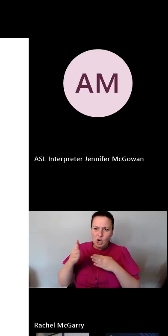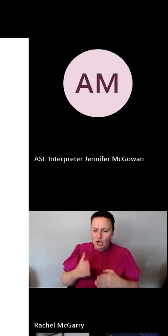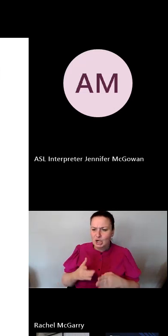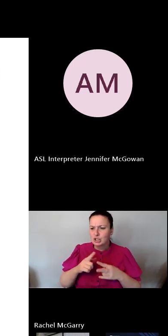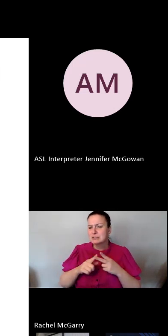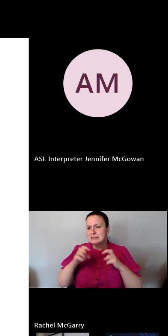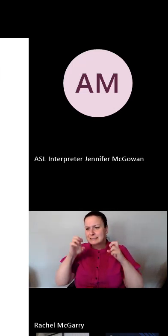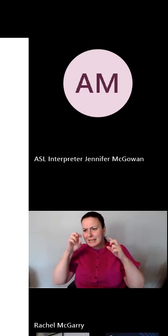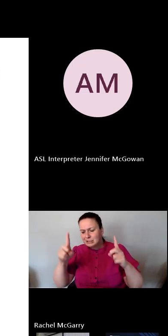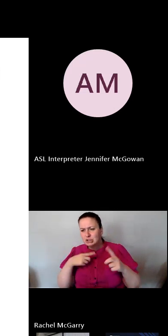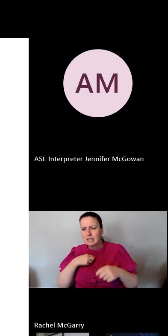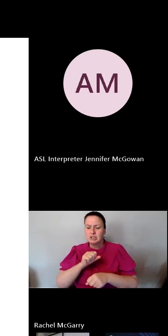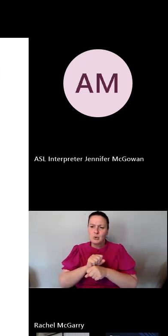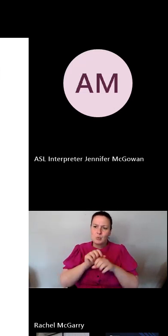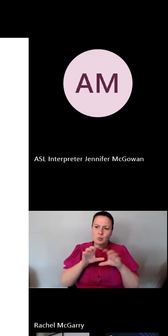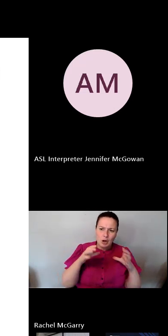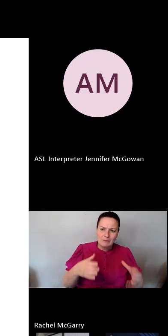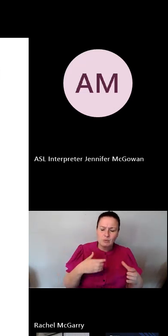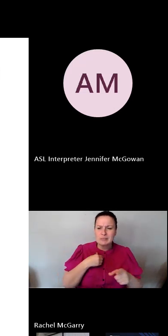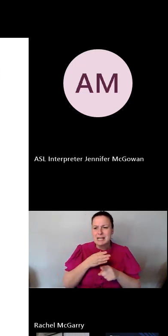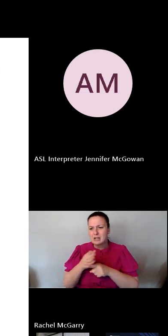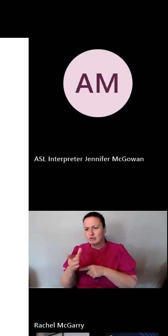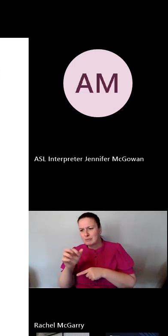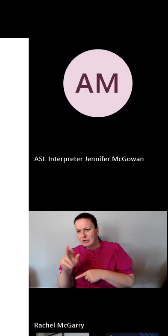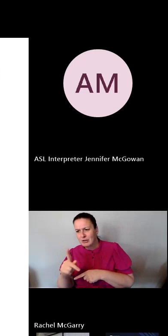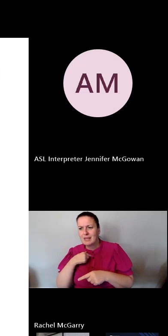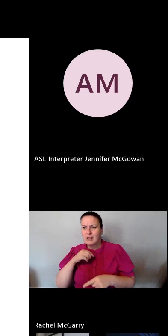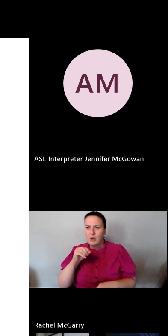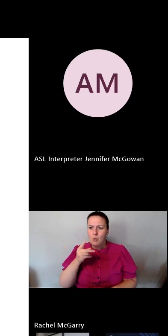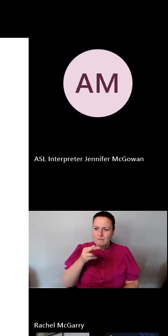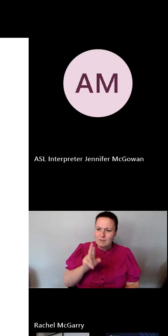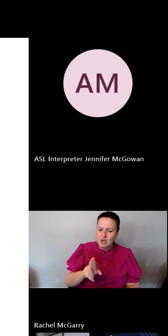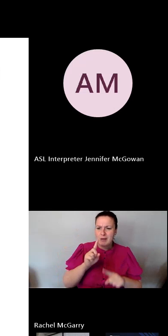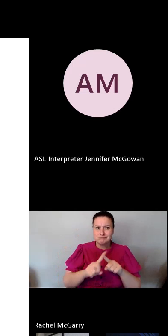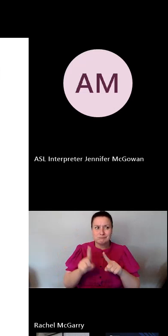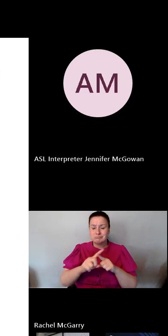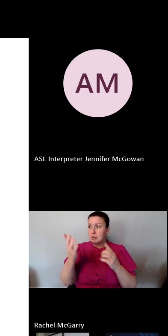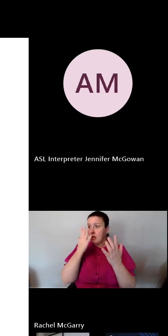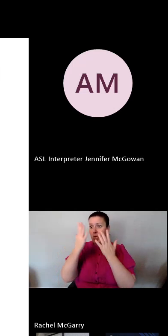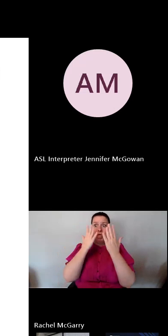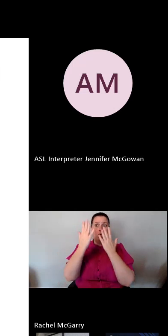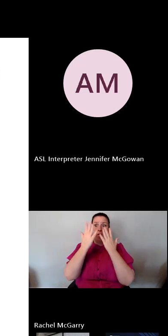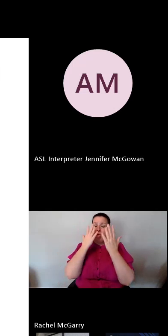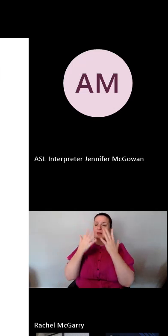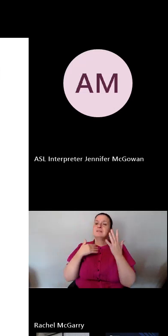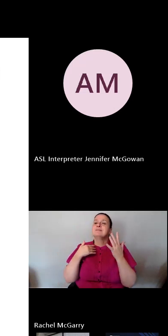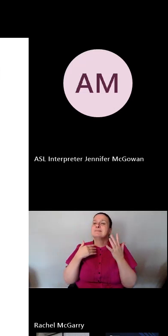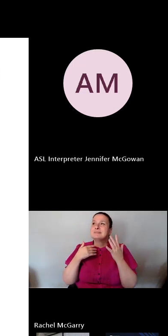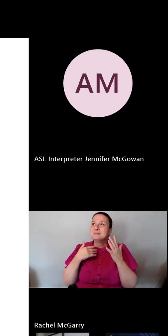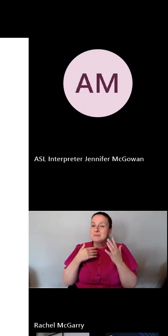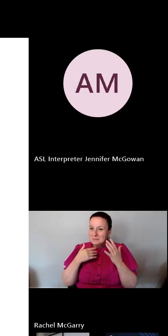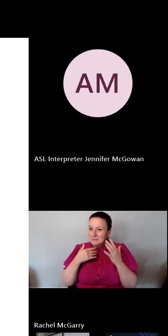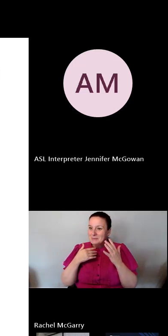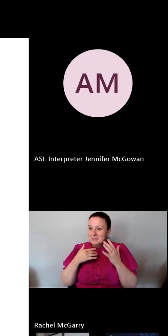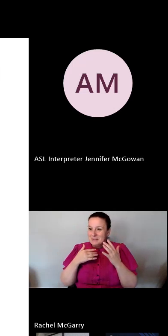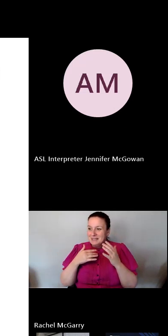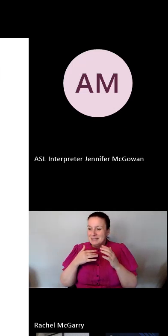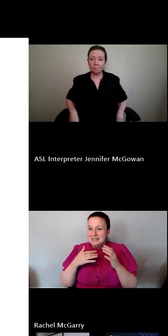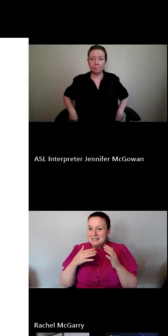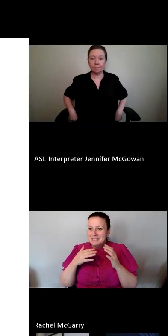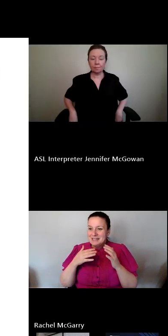education and workforce and career link and OVR and all of these folks coming at them to say, hey, we you know, what can we do to hire people